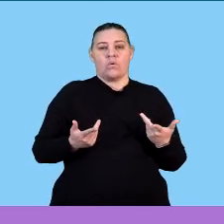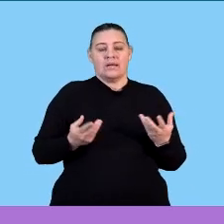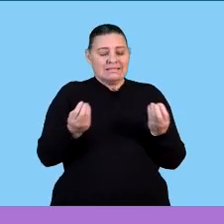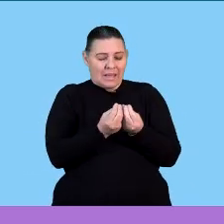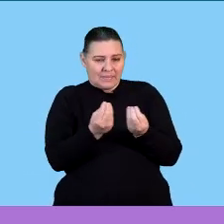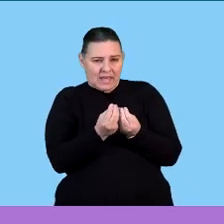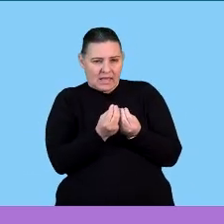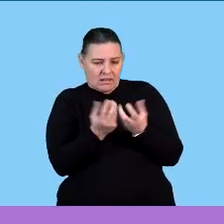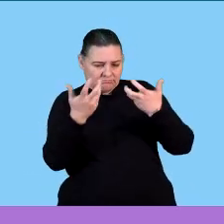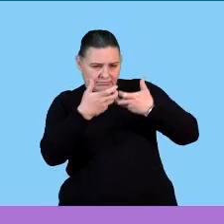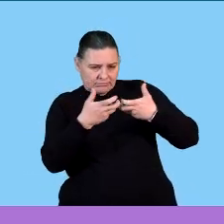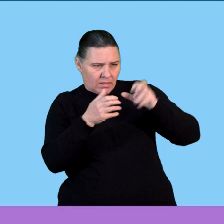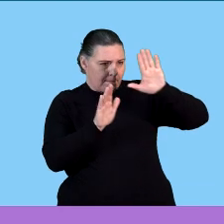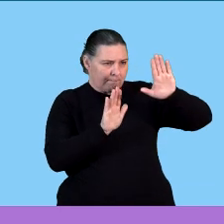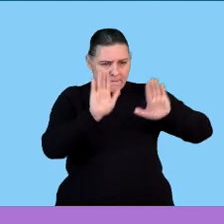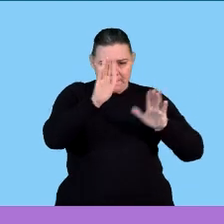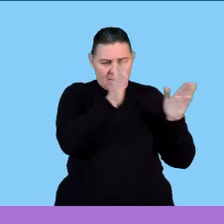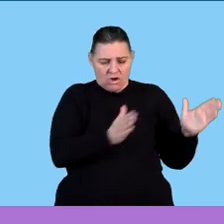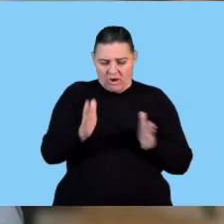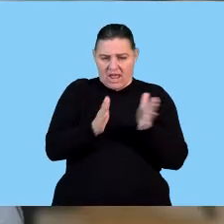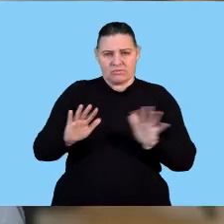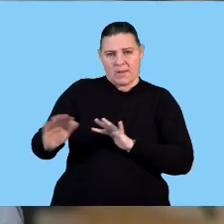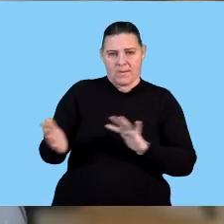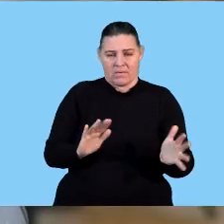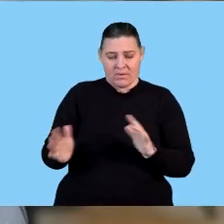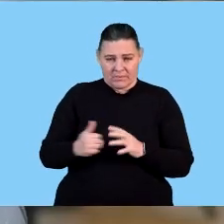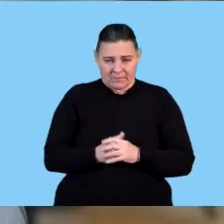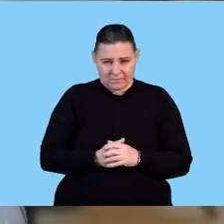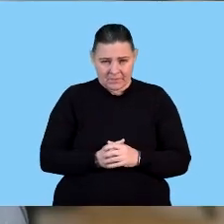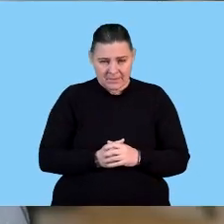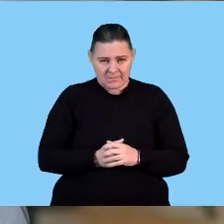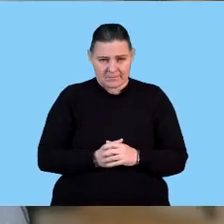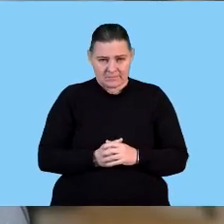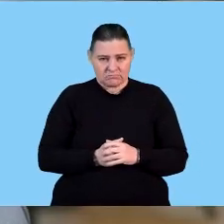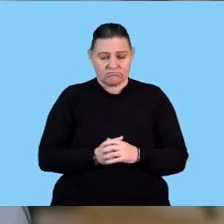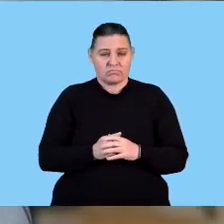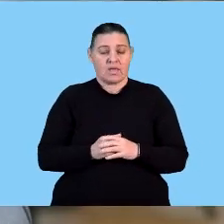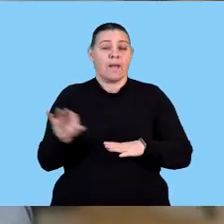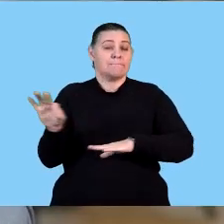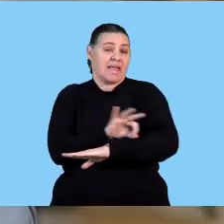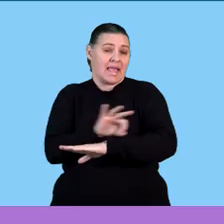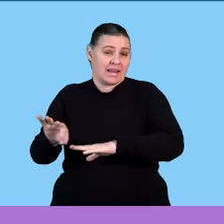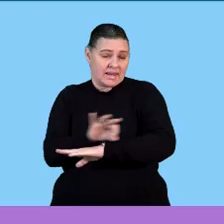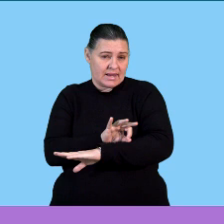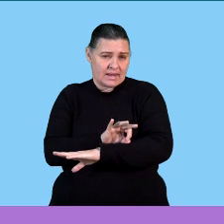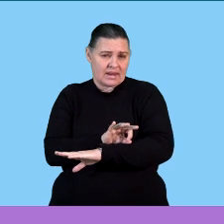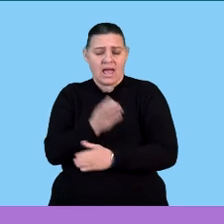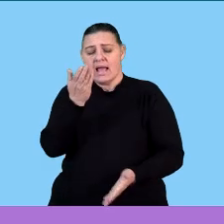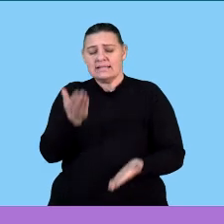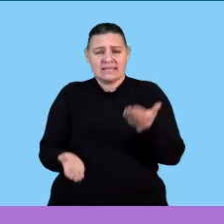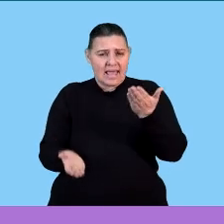of something are arranged. All right. A plan is a